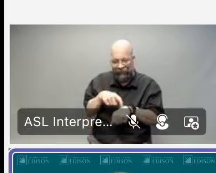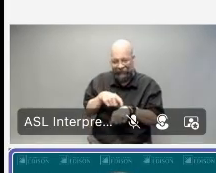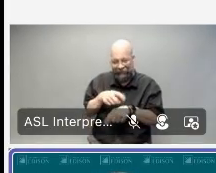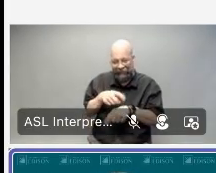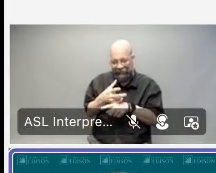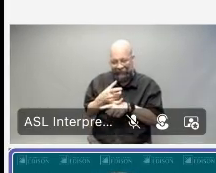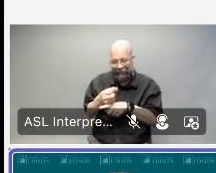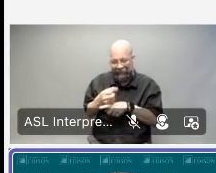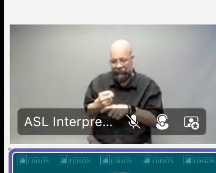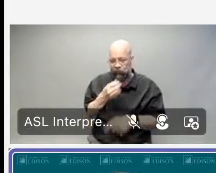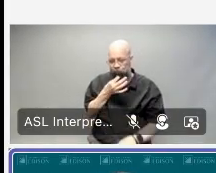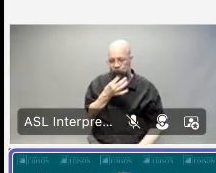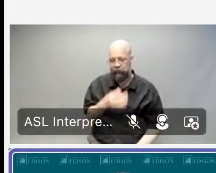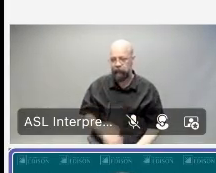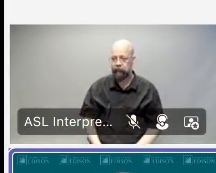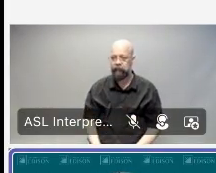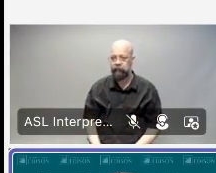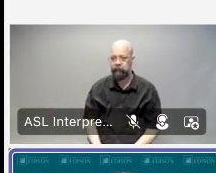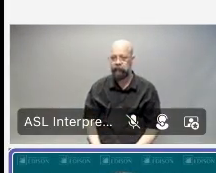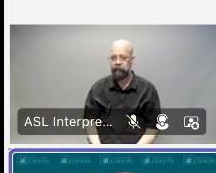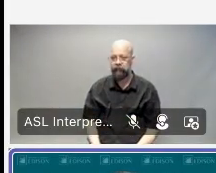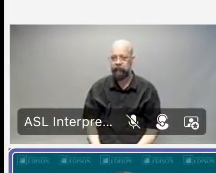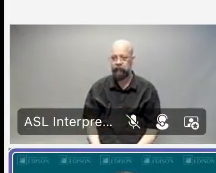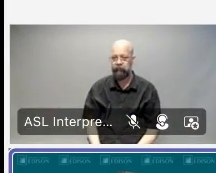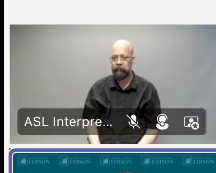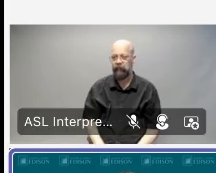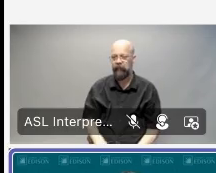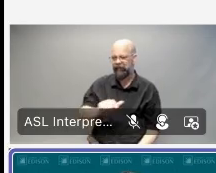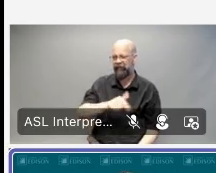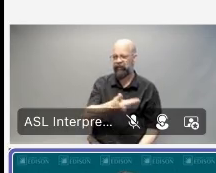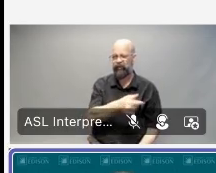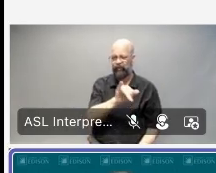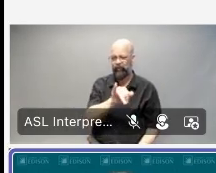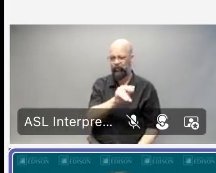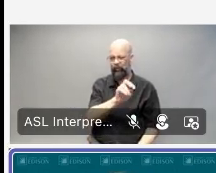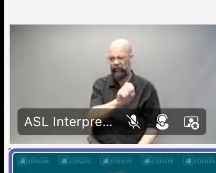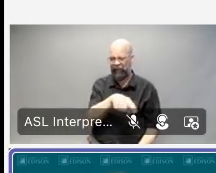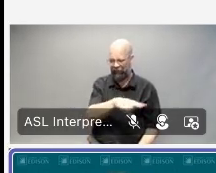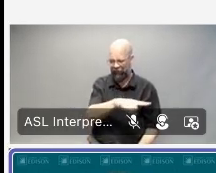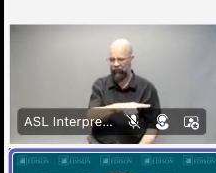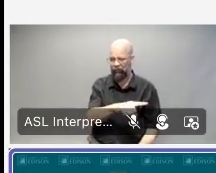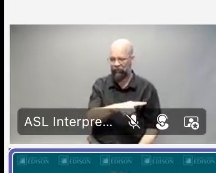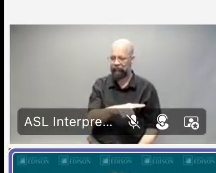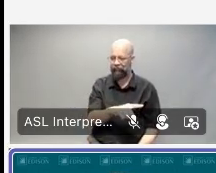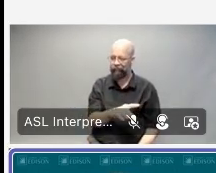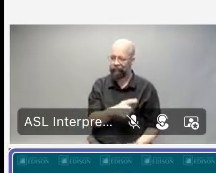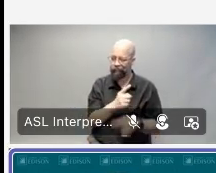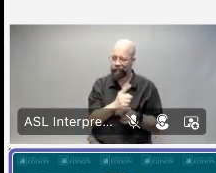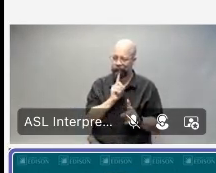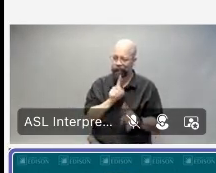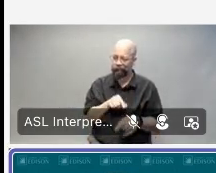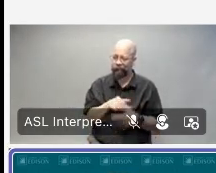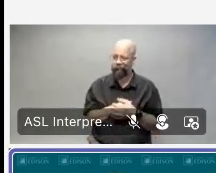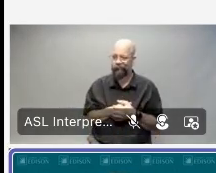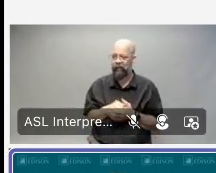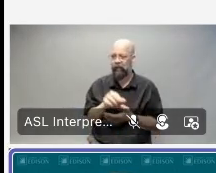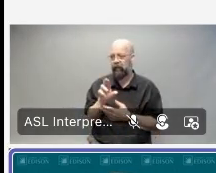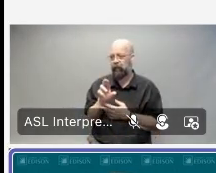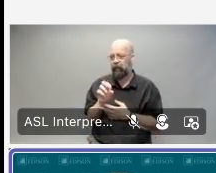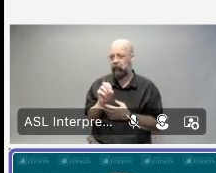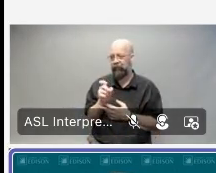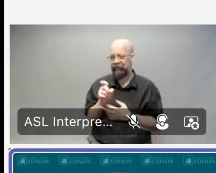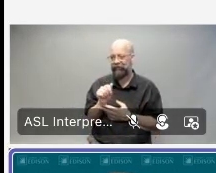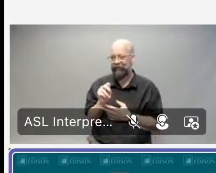time. I'll give this one to Jude. I think you have the response. This is from Roxana